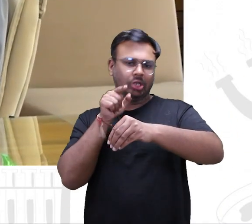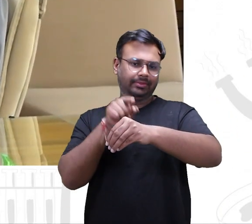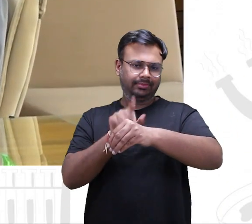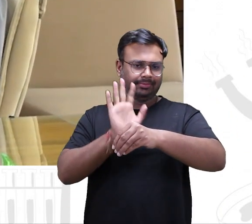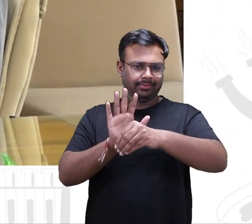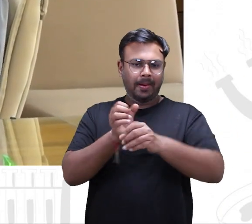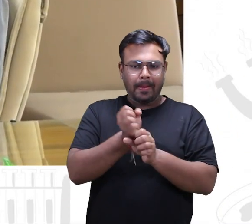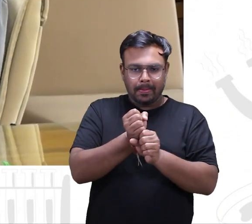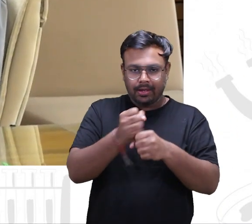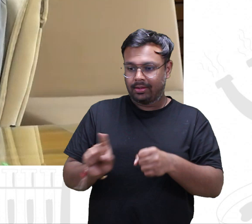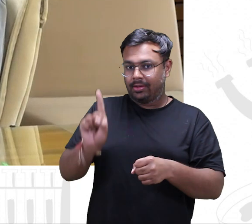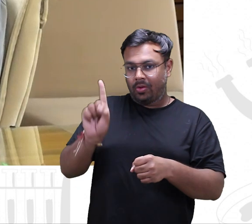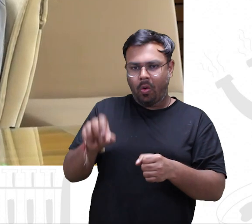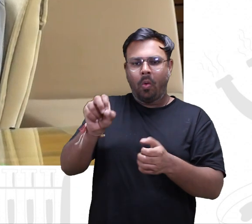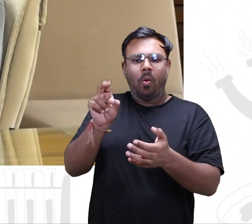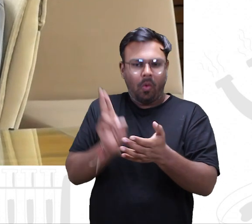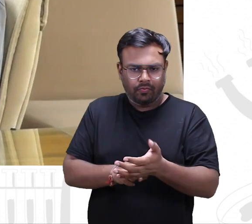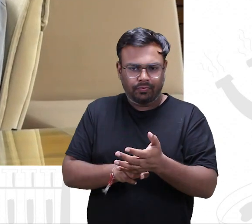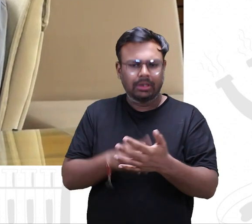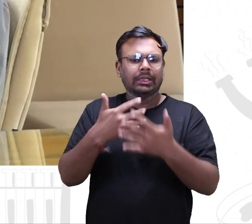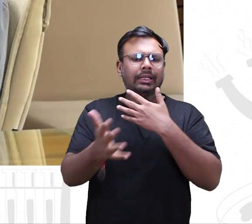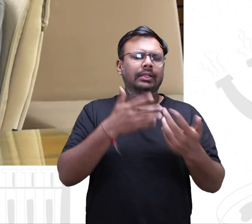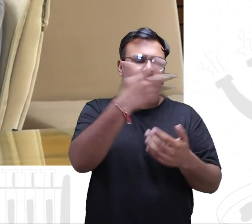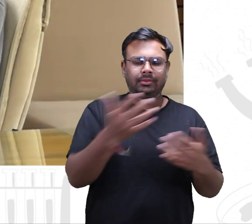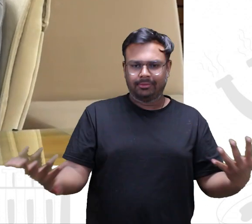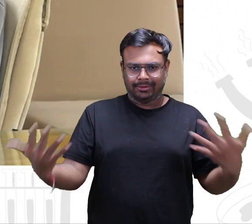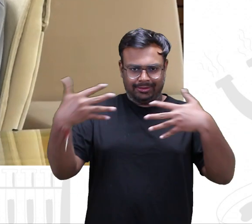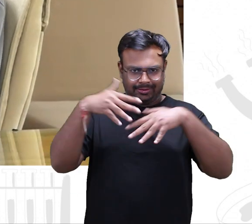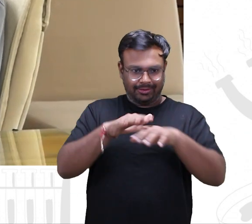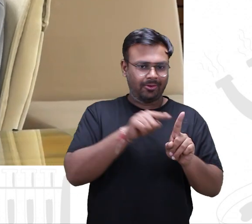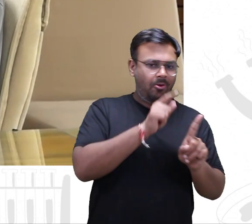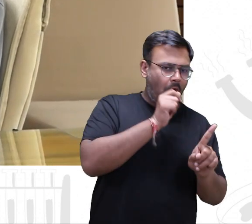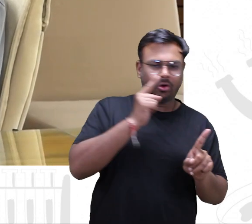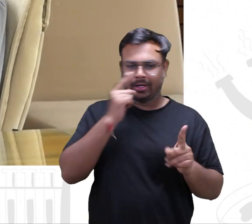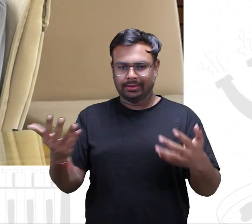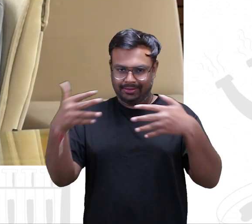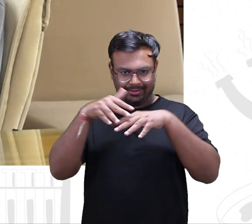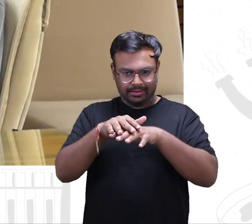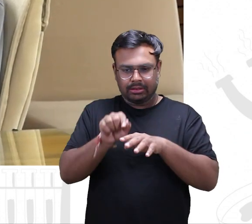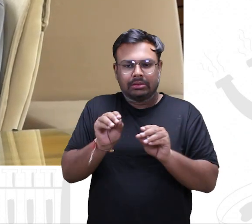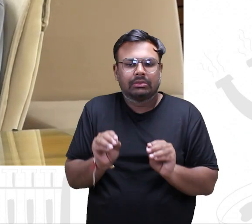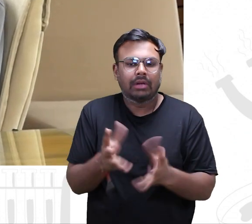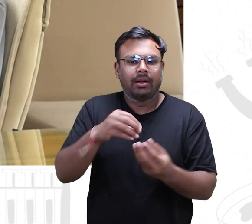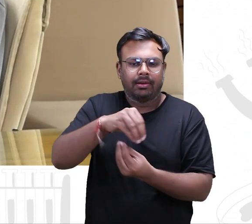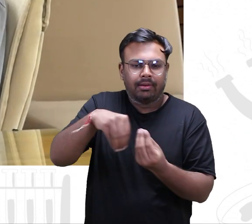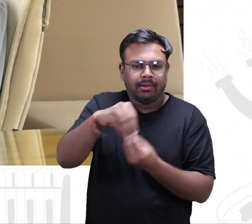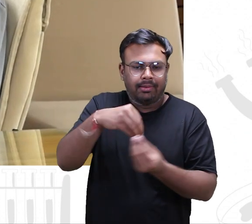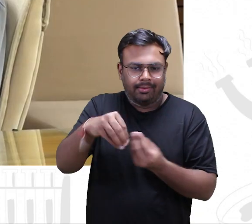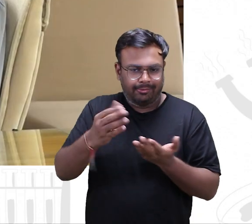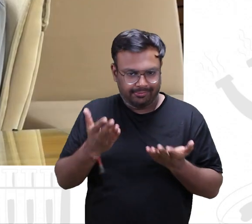sperm cell actually is ready to turn it on. When you bring them together, then embryogenesis starts. So